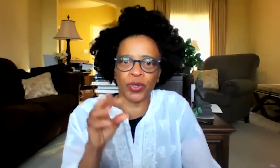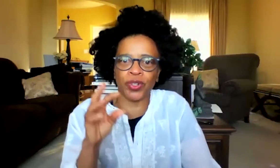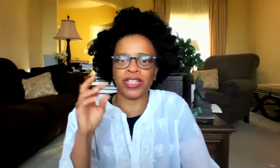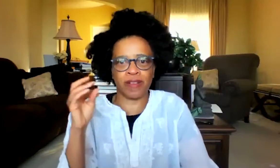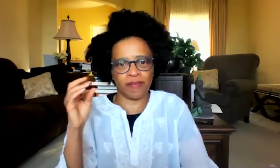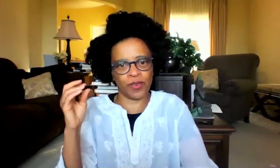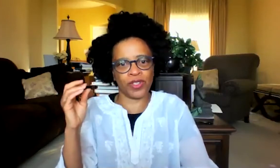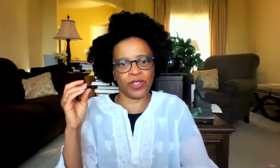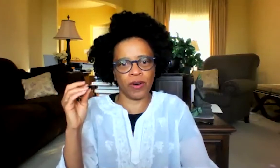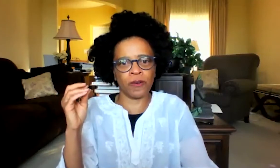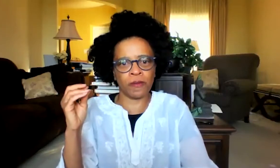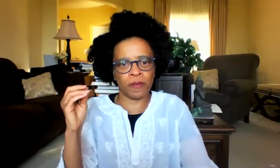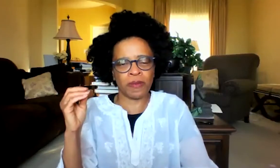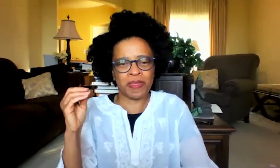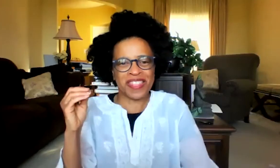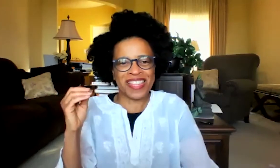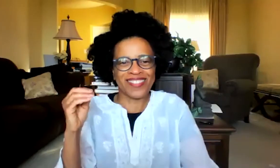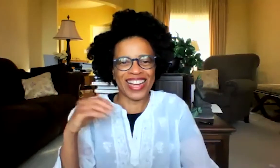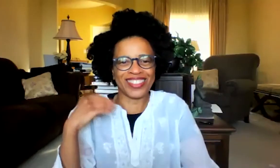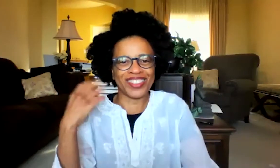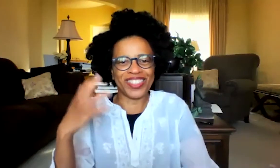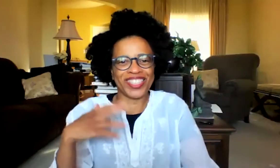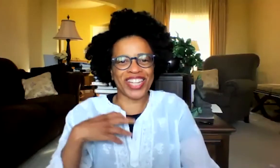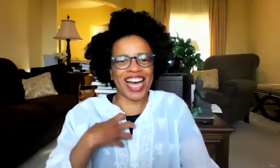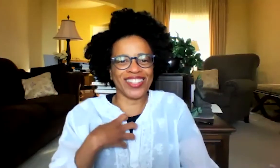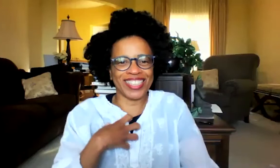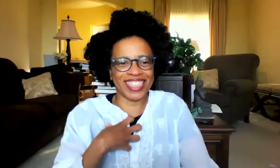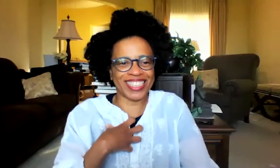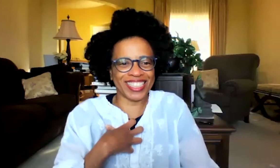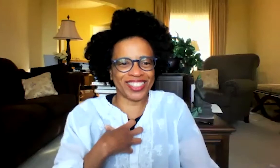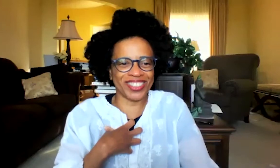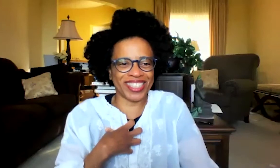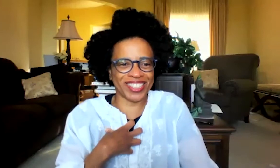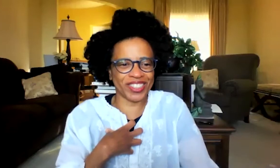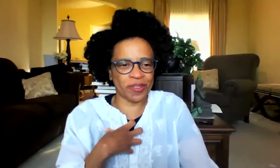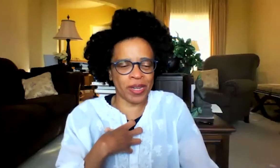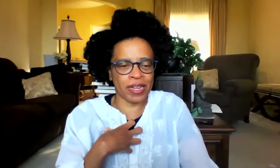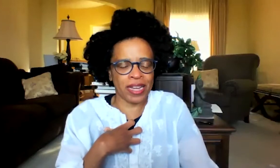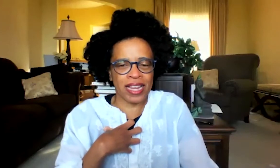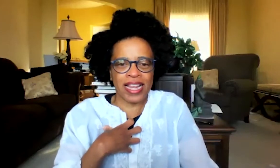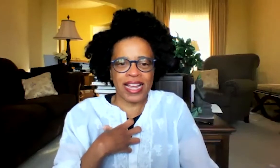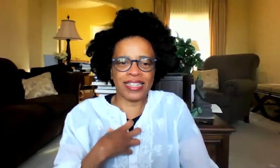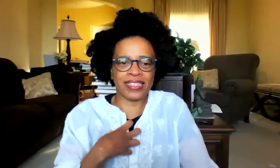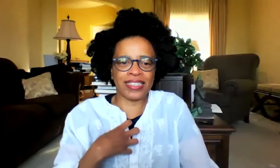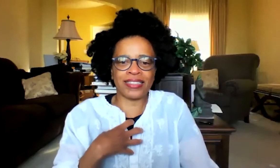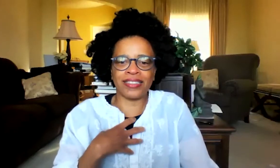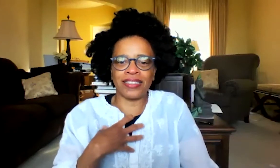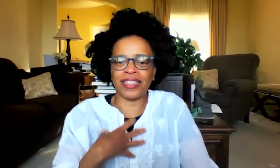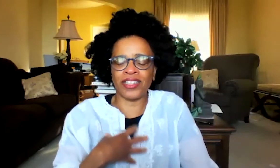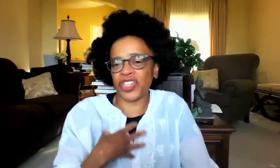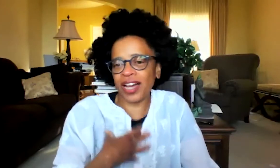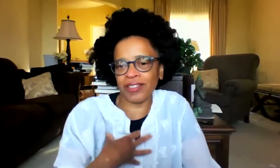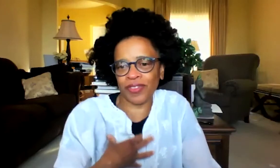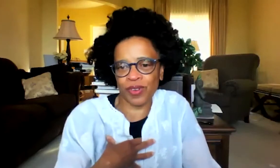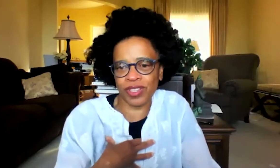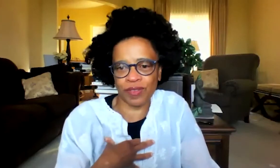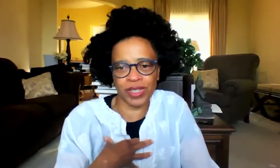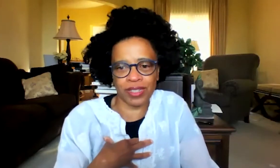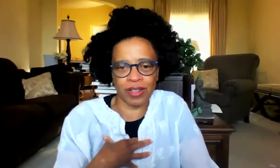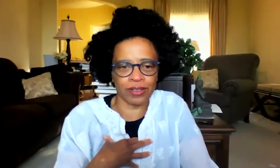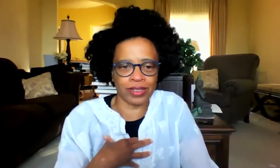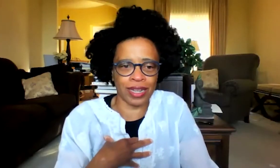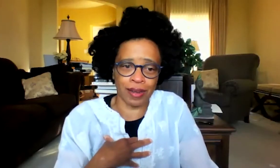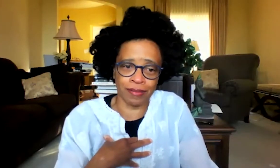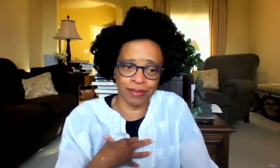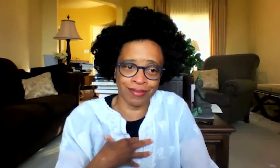into a circle and some folks don't, right? So the child in us gets triggered a little bit. It is, and the child, of course, is